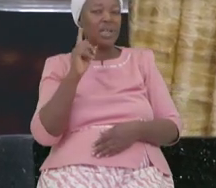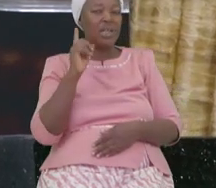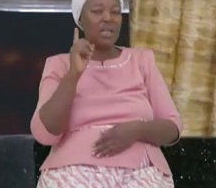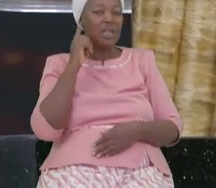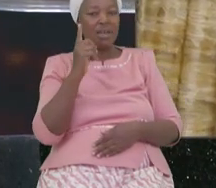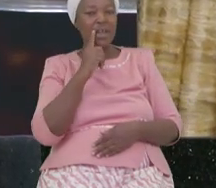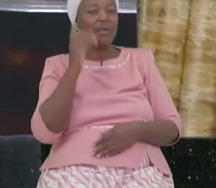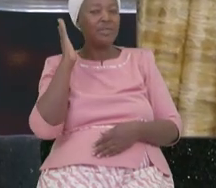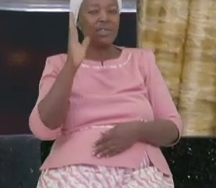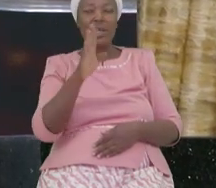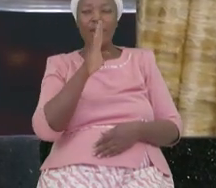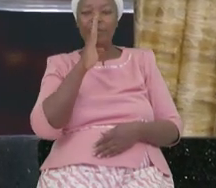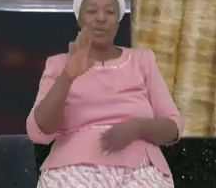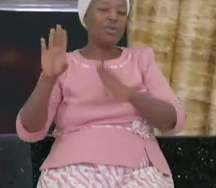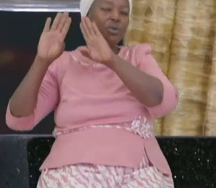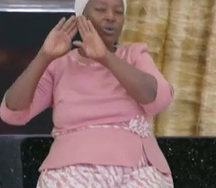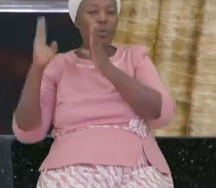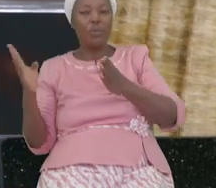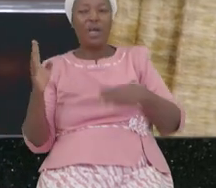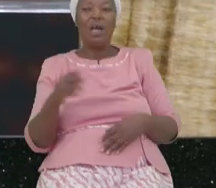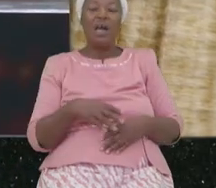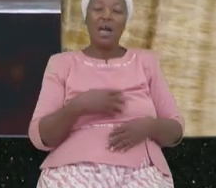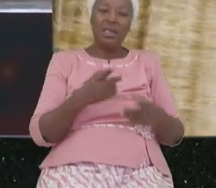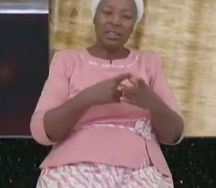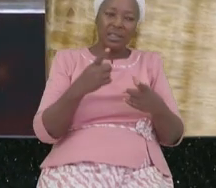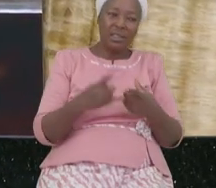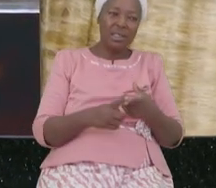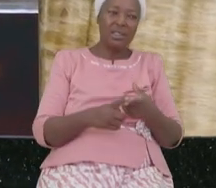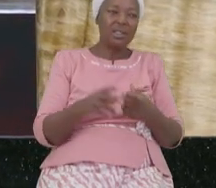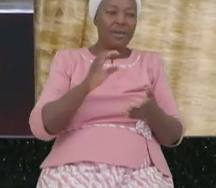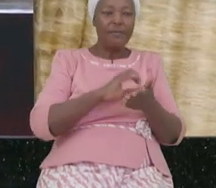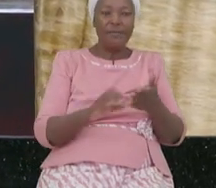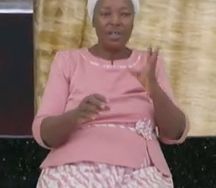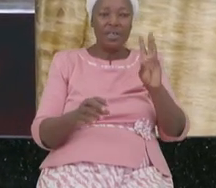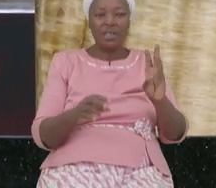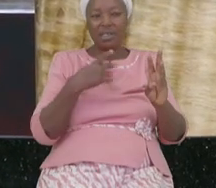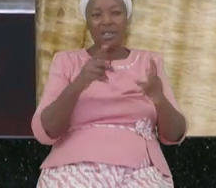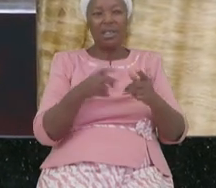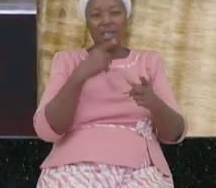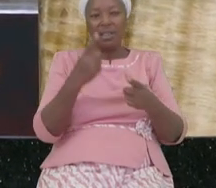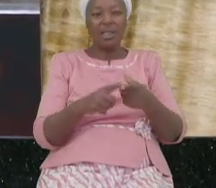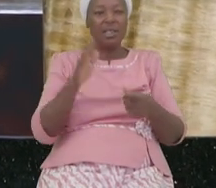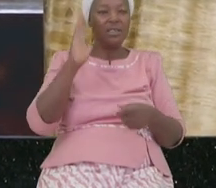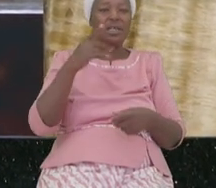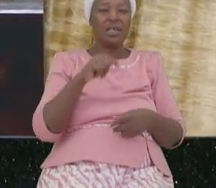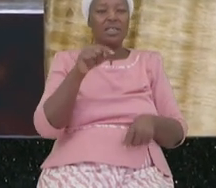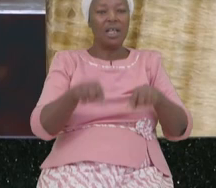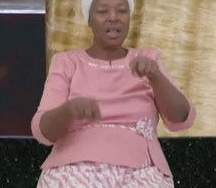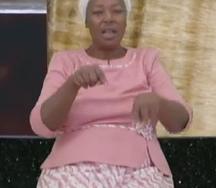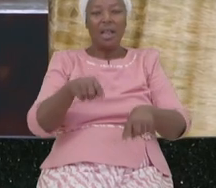deaf shall be unstopped. And then in verse 6, it says, then shall the lame